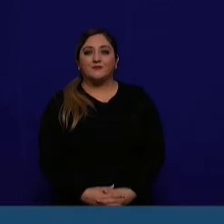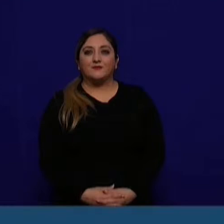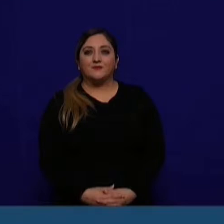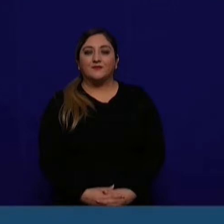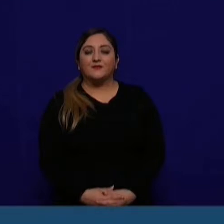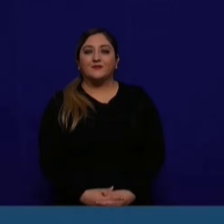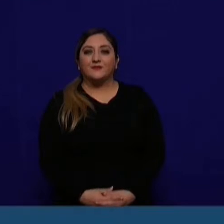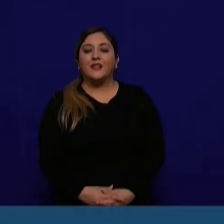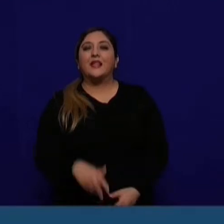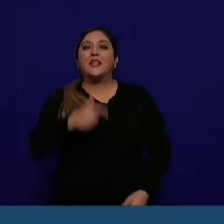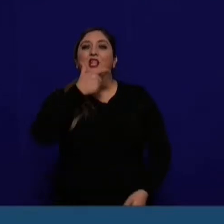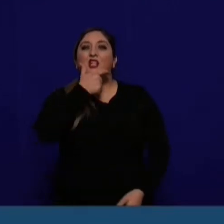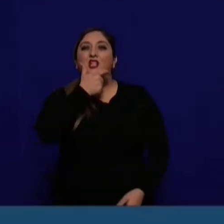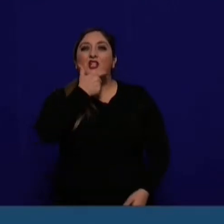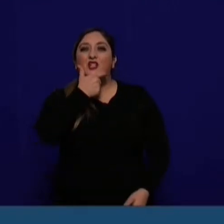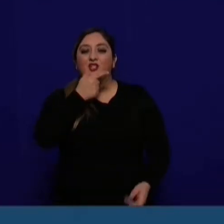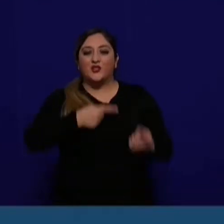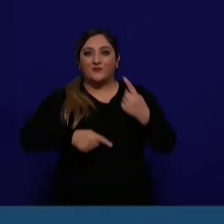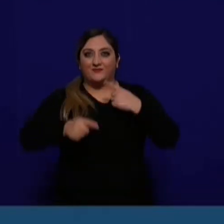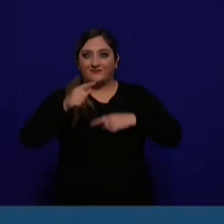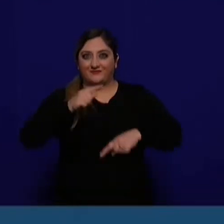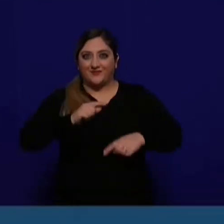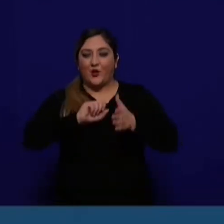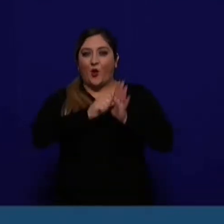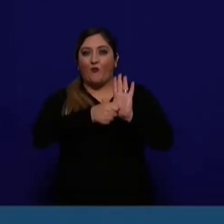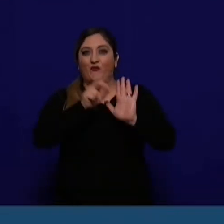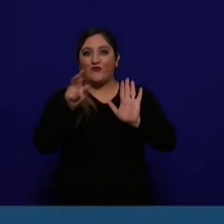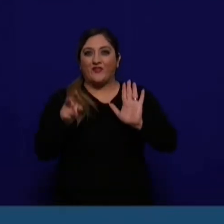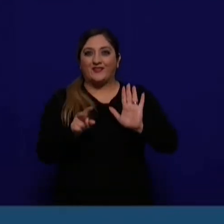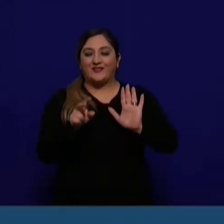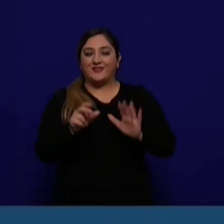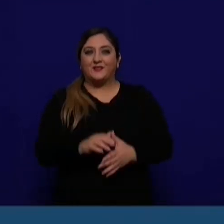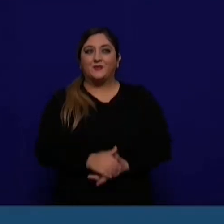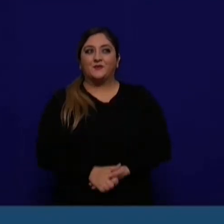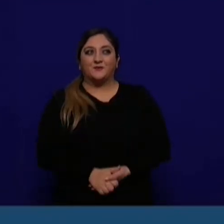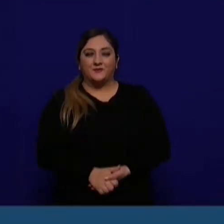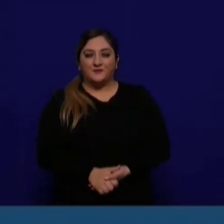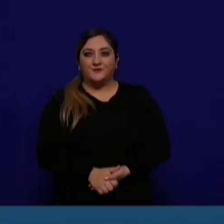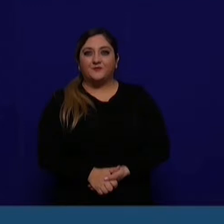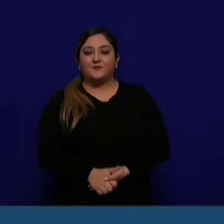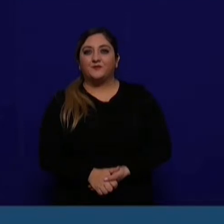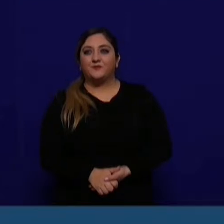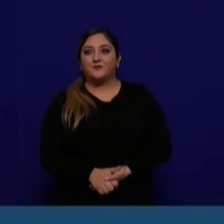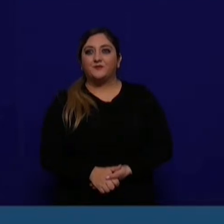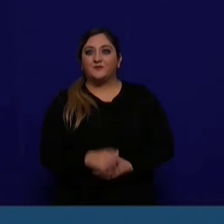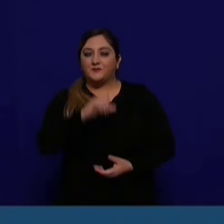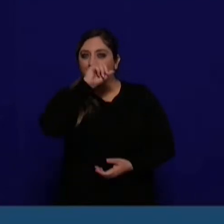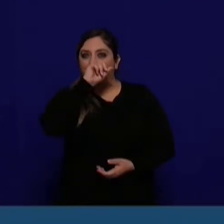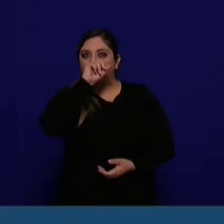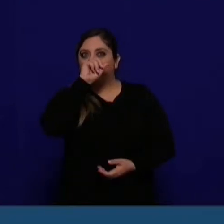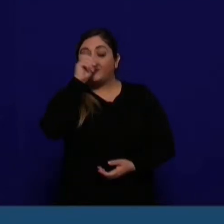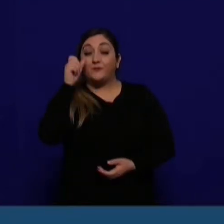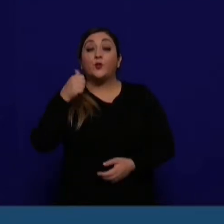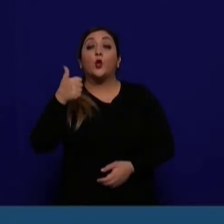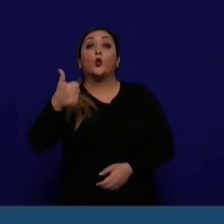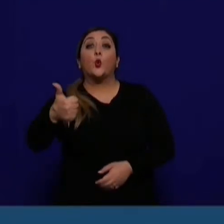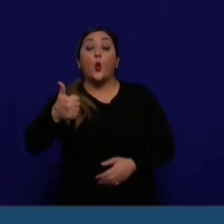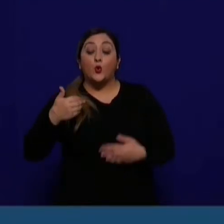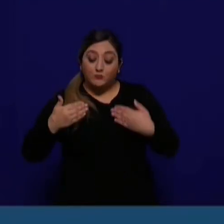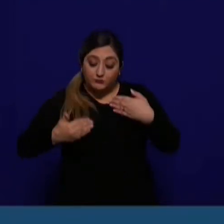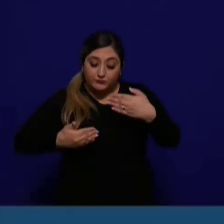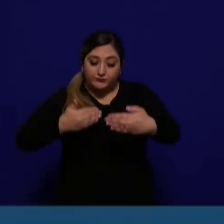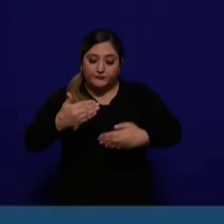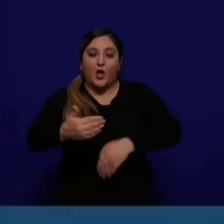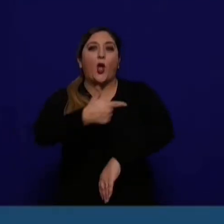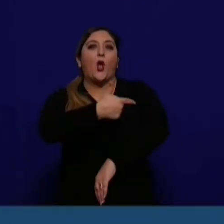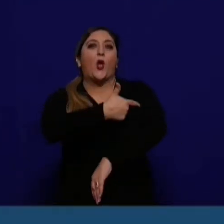Welcome to the COVID bulletin, whereby we have been having a very good process in the vaccination program.